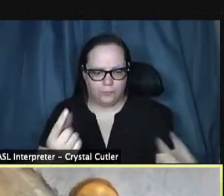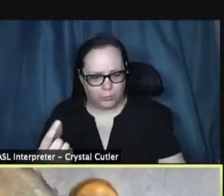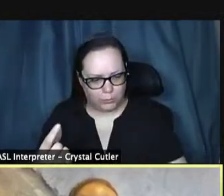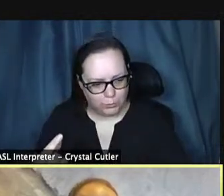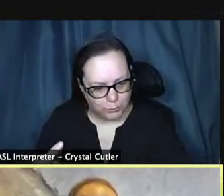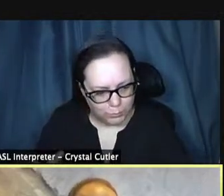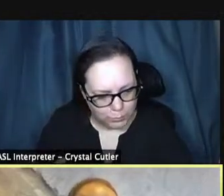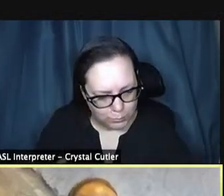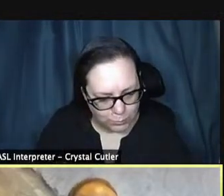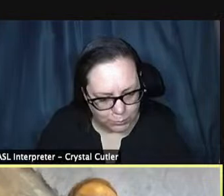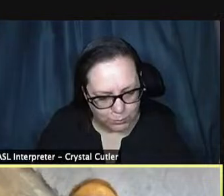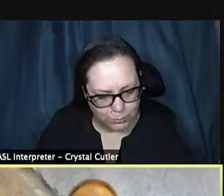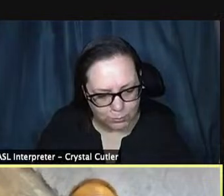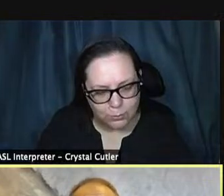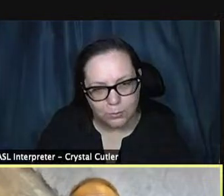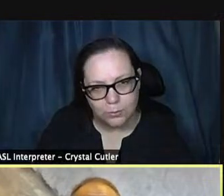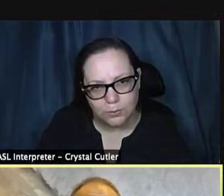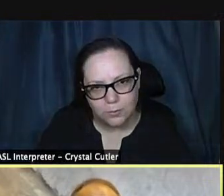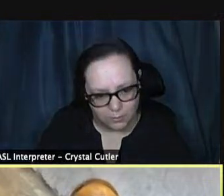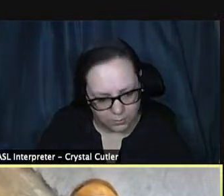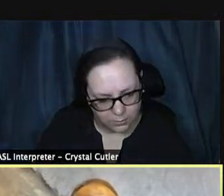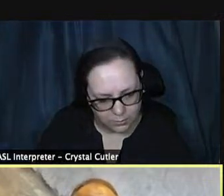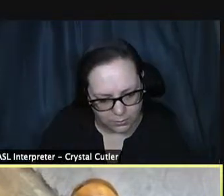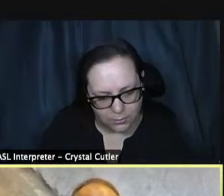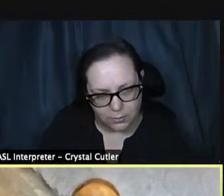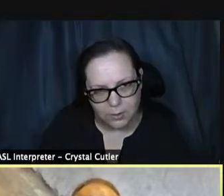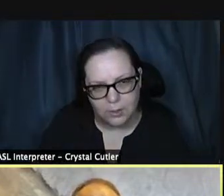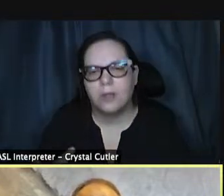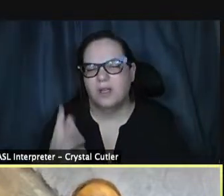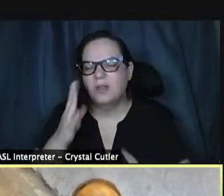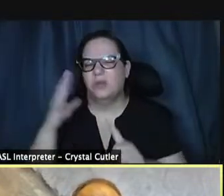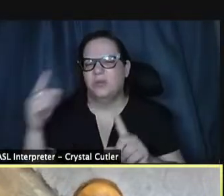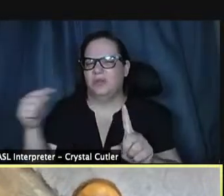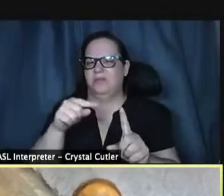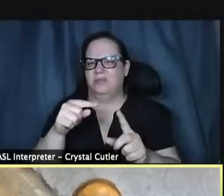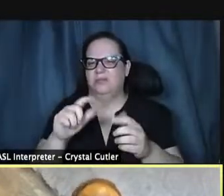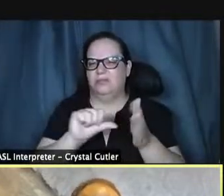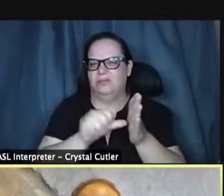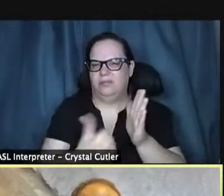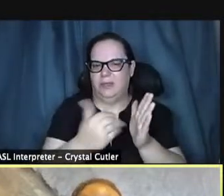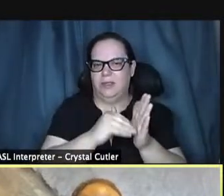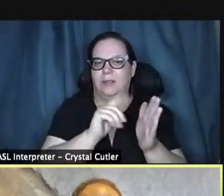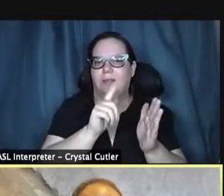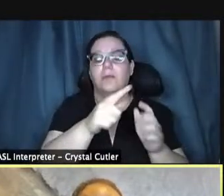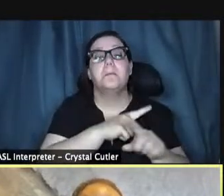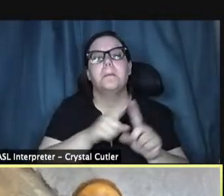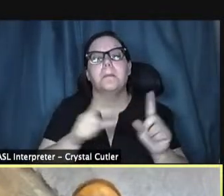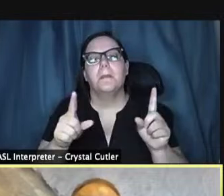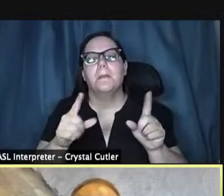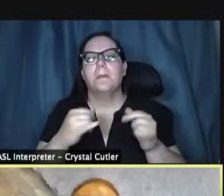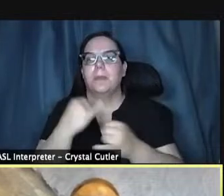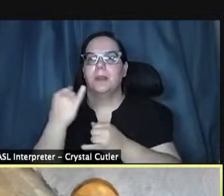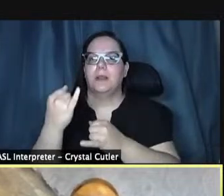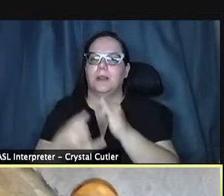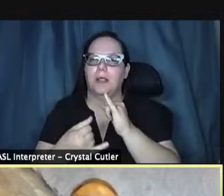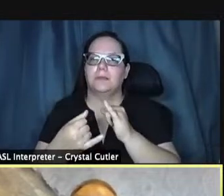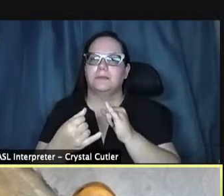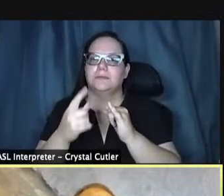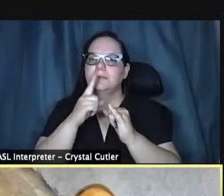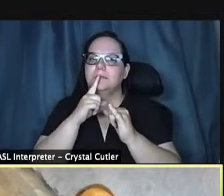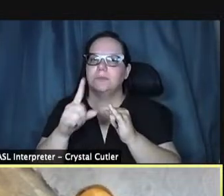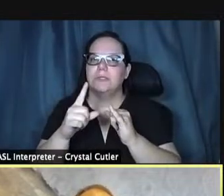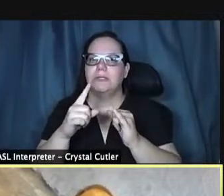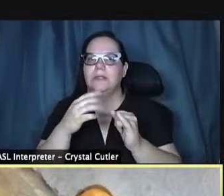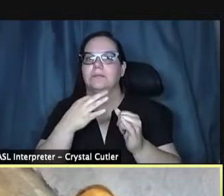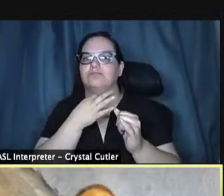later. But last but not least, the international dimension, and that's already been mentioned. ESA, European